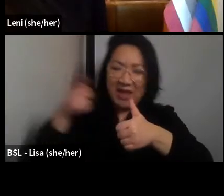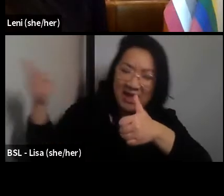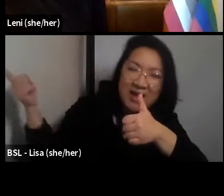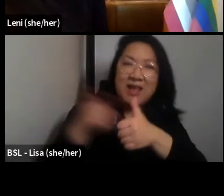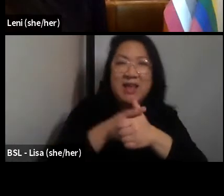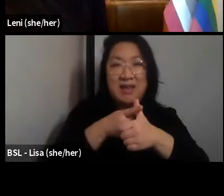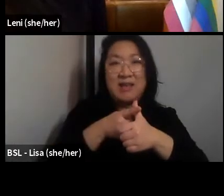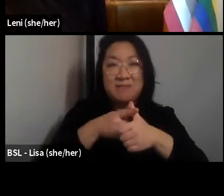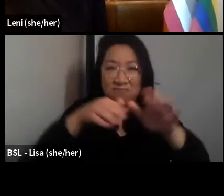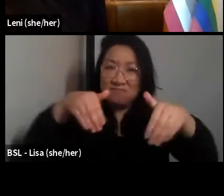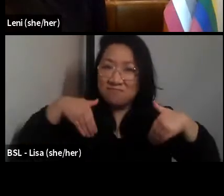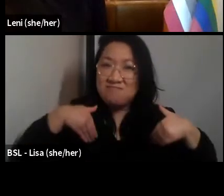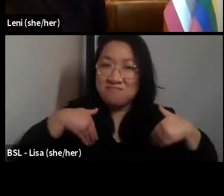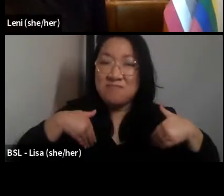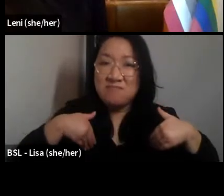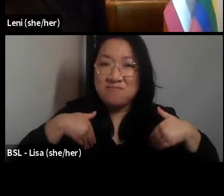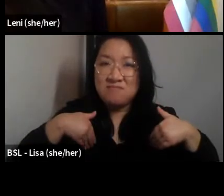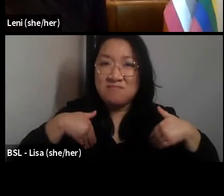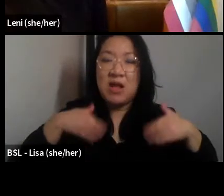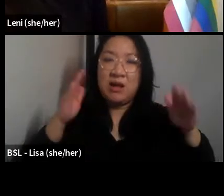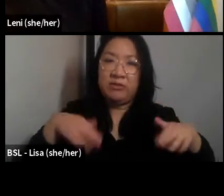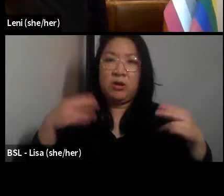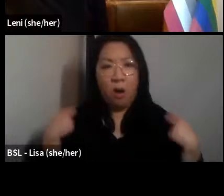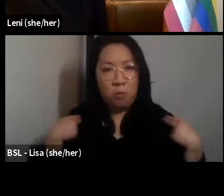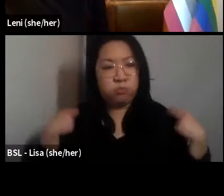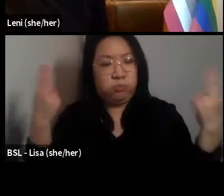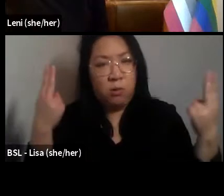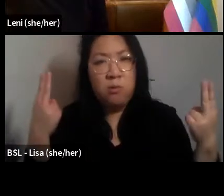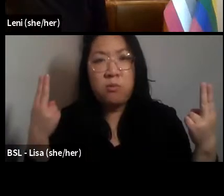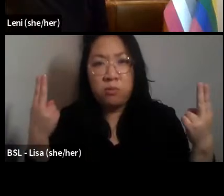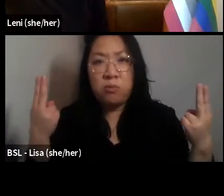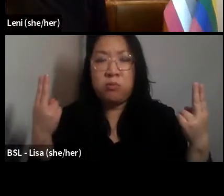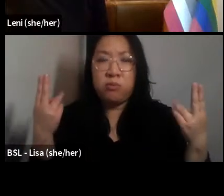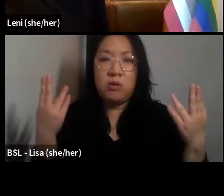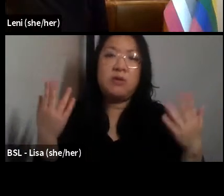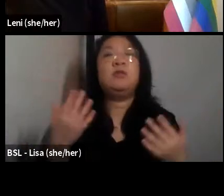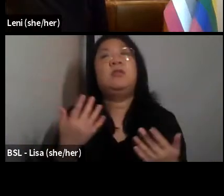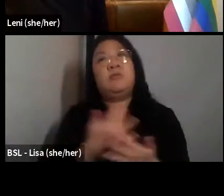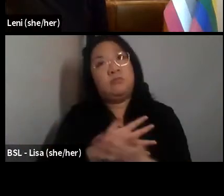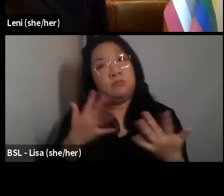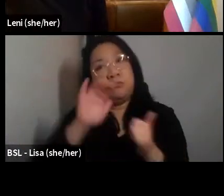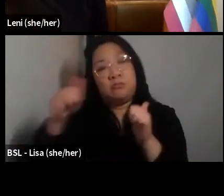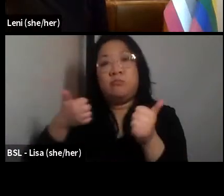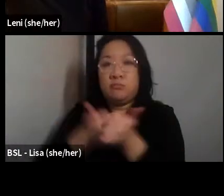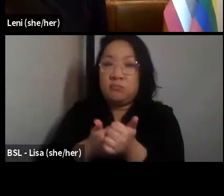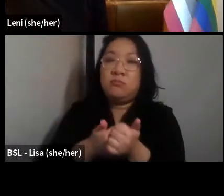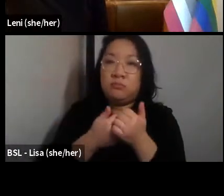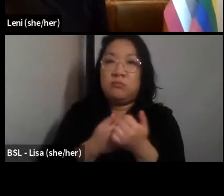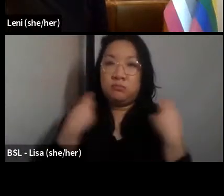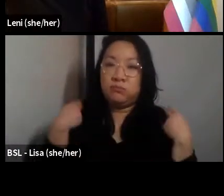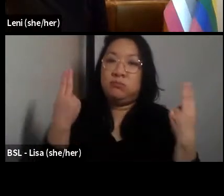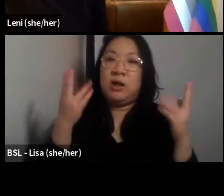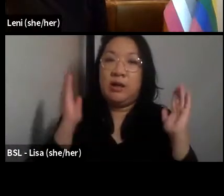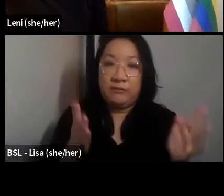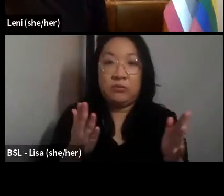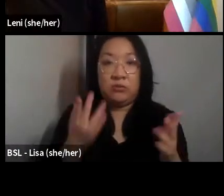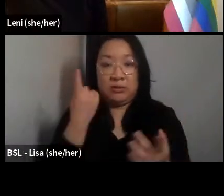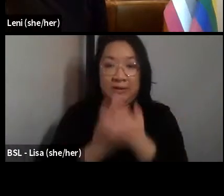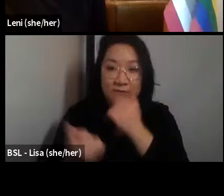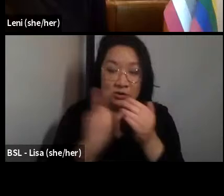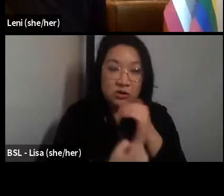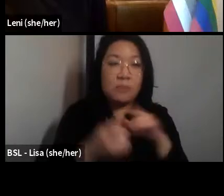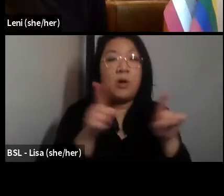the scenes. So I think that there's a lot that we need to do as individuals and